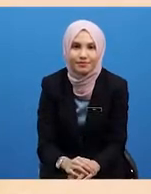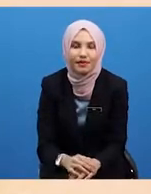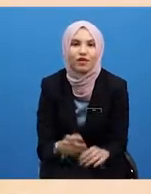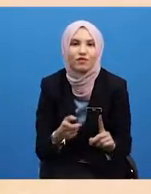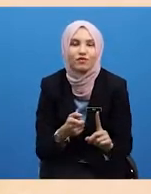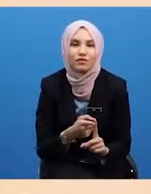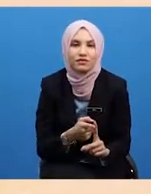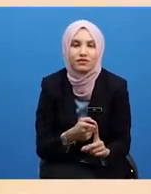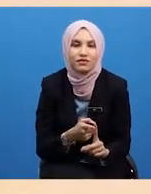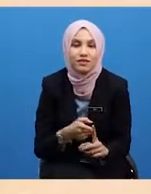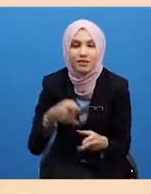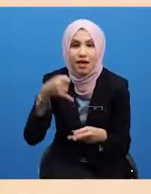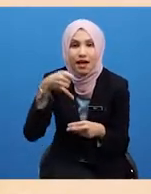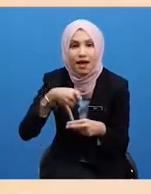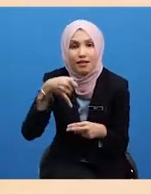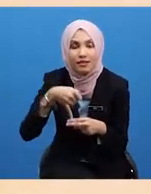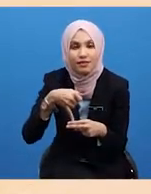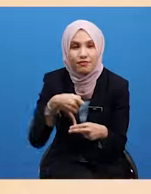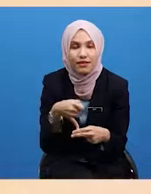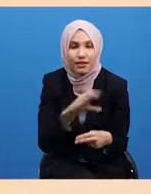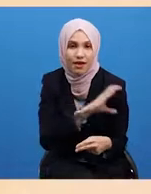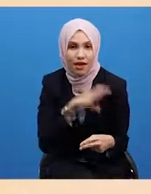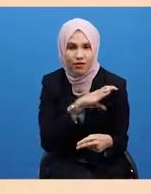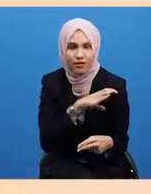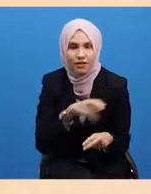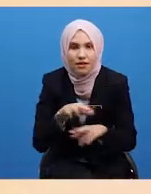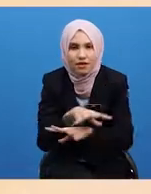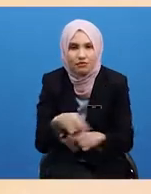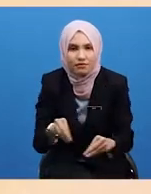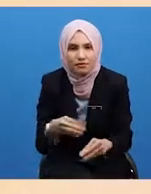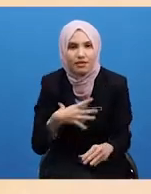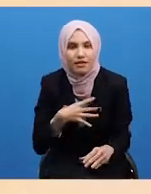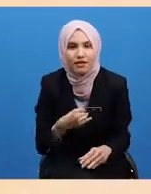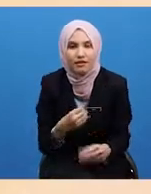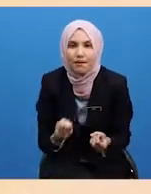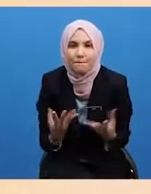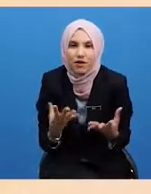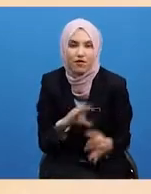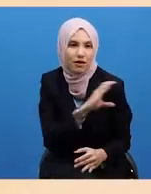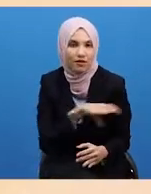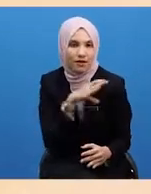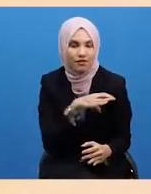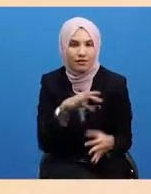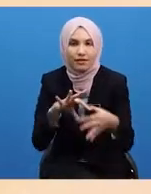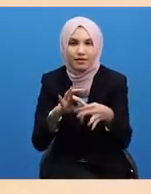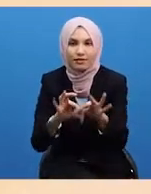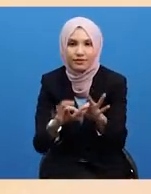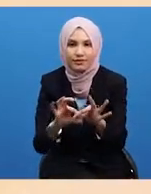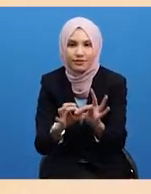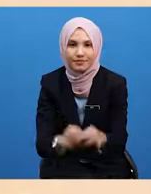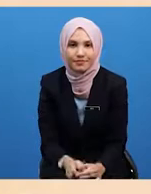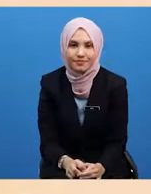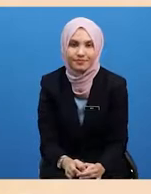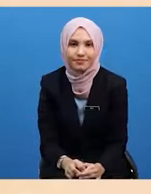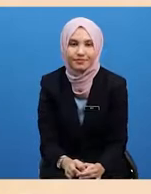First, you need to identify the character that you dislike. We have a few characters in the story. Let